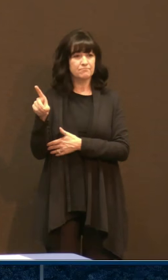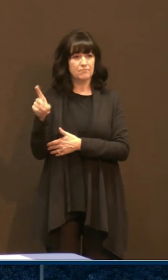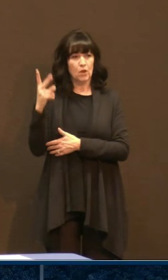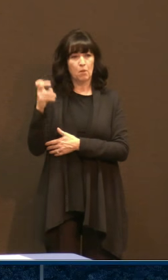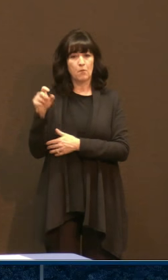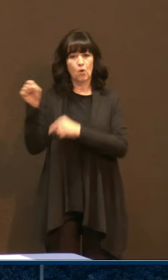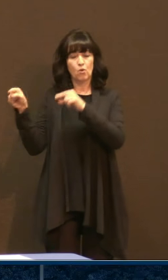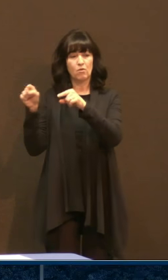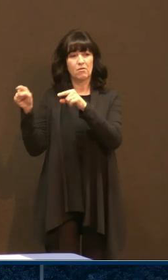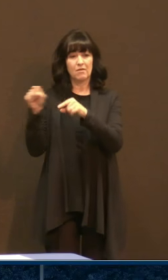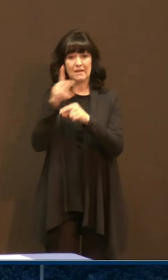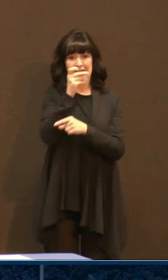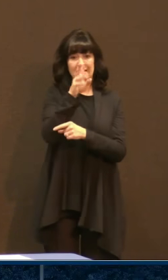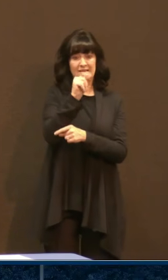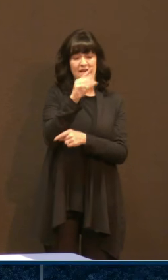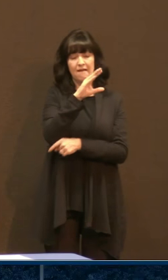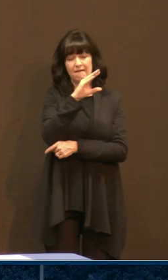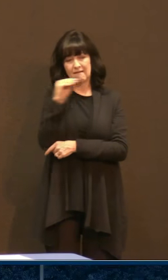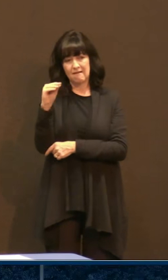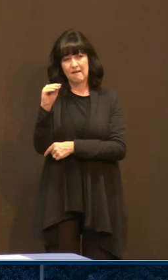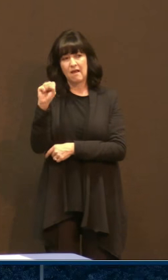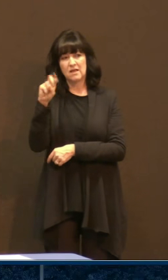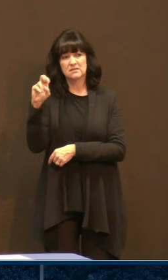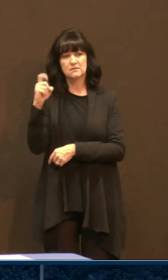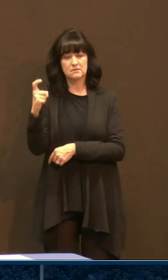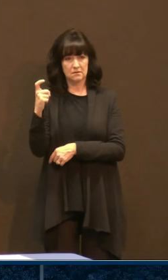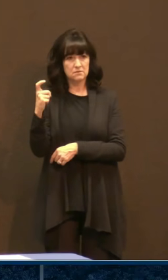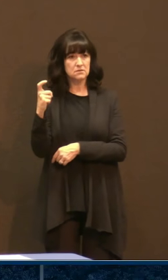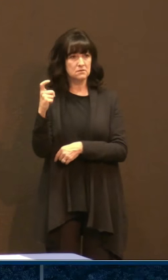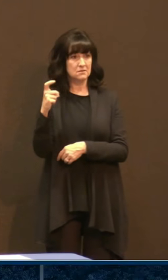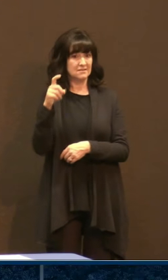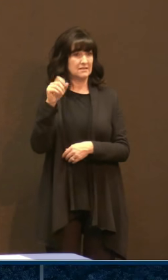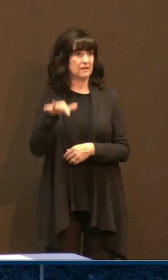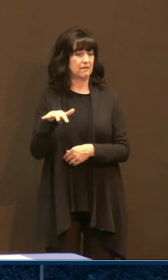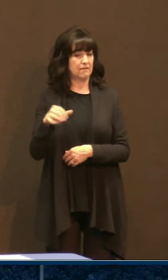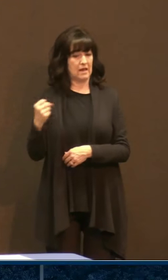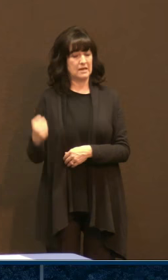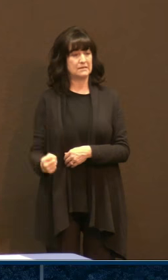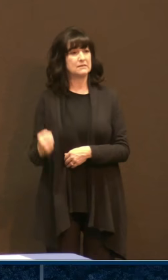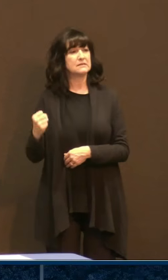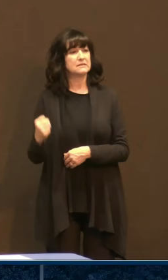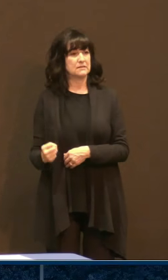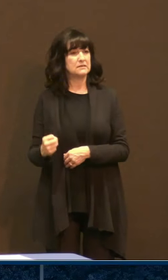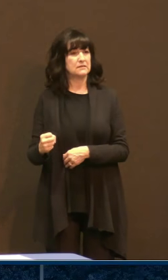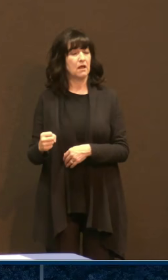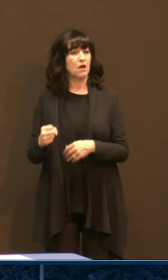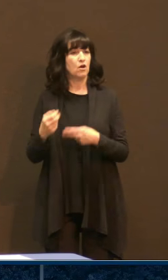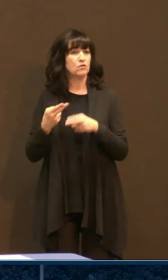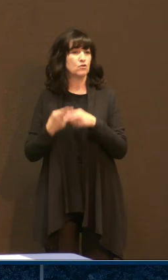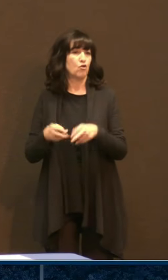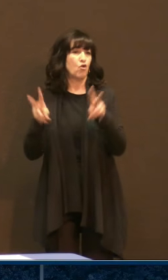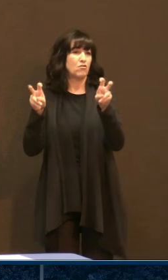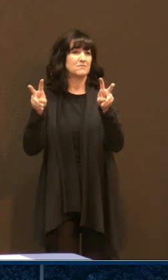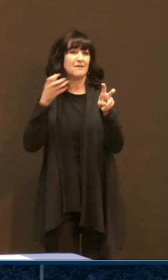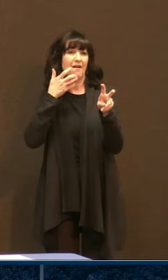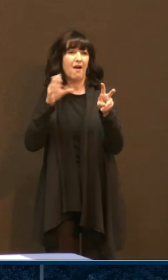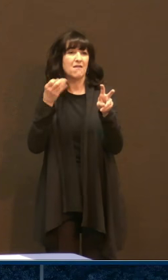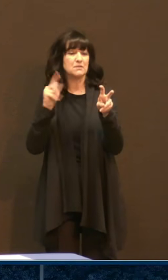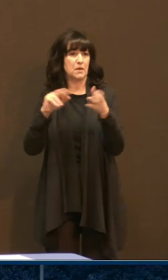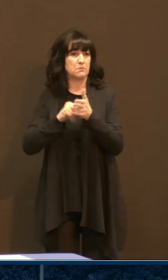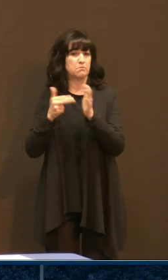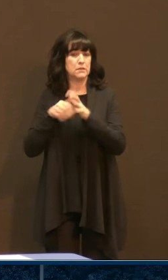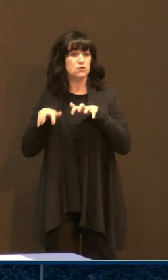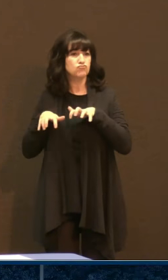Milford, Kent, and Sussex County, and then the hotspot towns there in Sussex County, and more